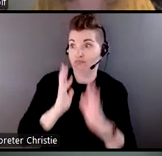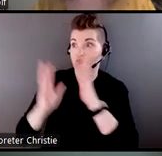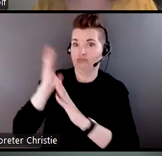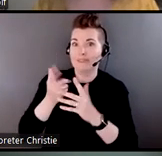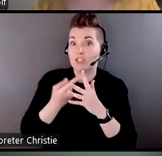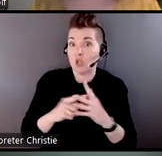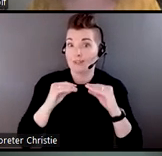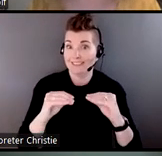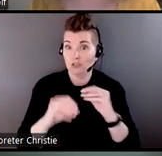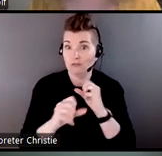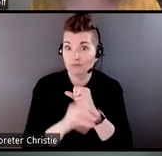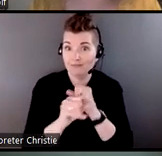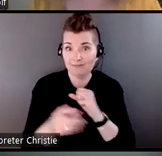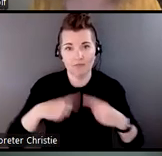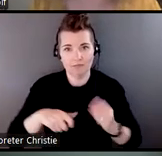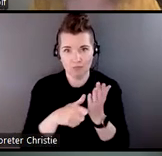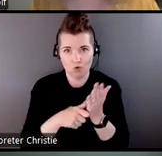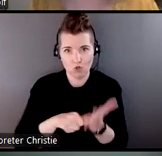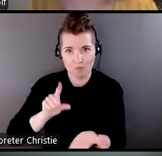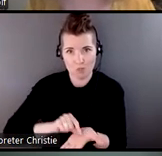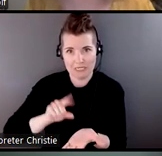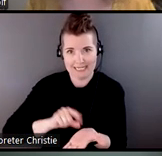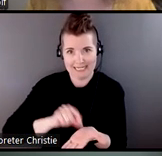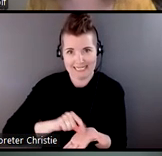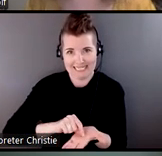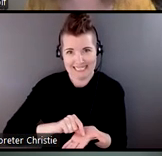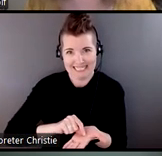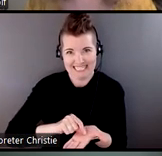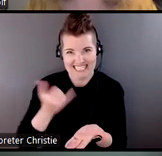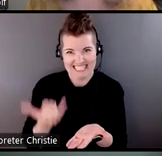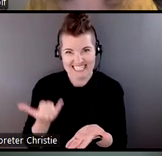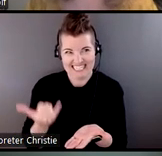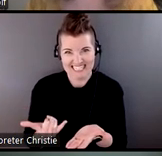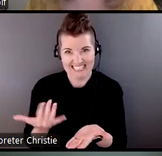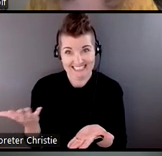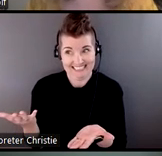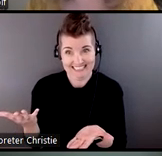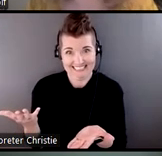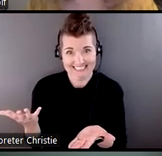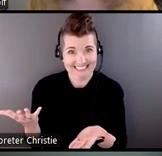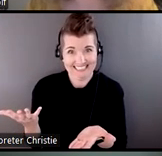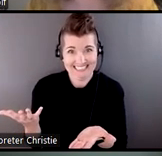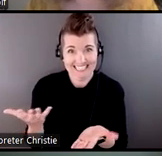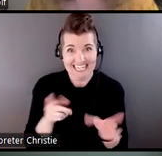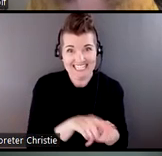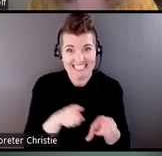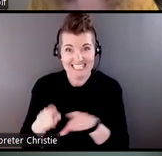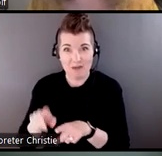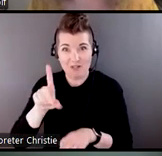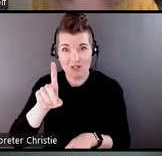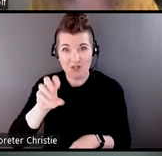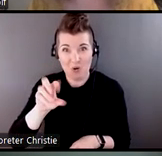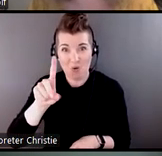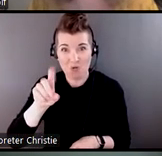print marketing. I like to say that's sort of gone the way of the dodo bird or the dinosaur. There's